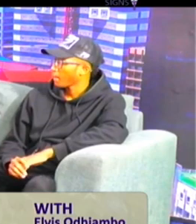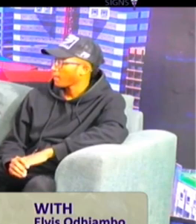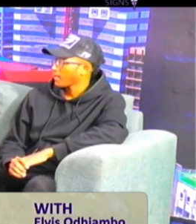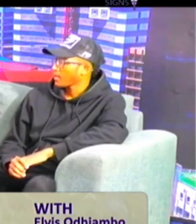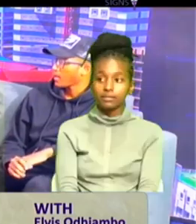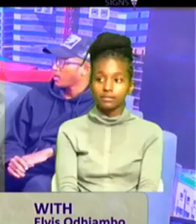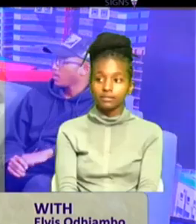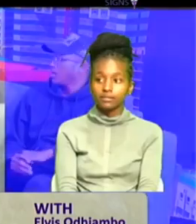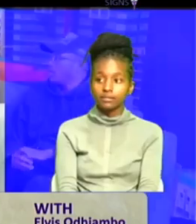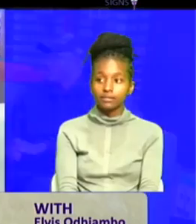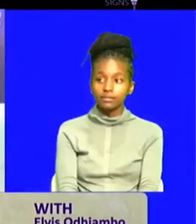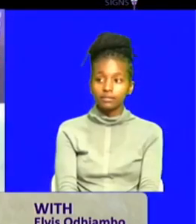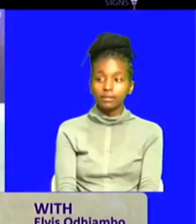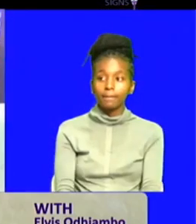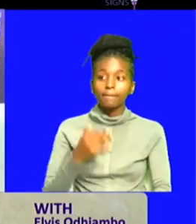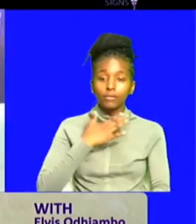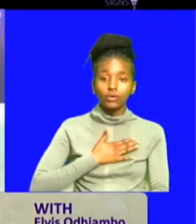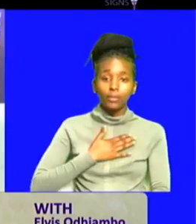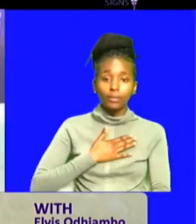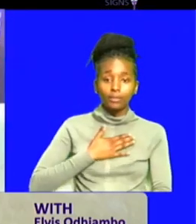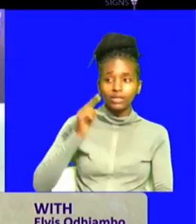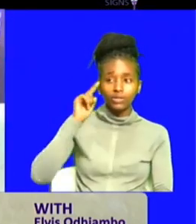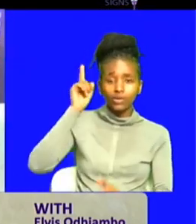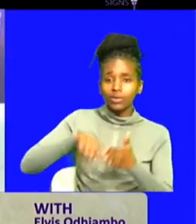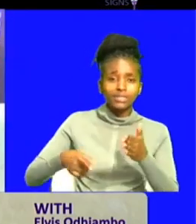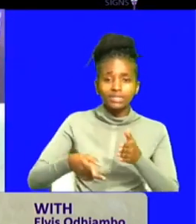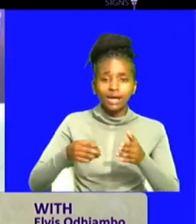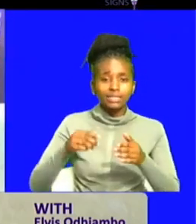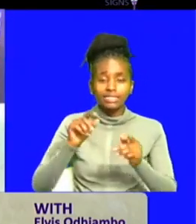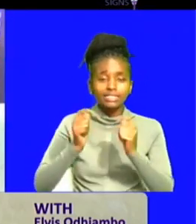about you, Telvin? Whom do you think anasumbua this time around?